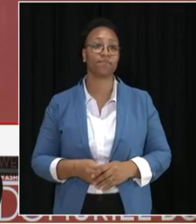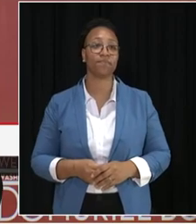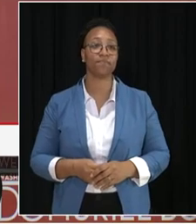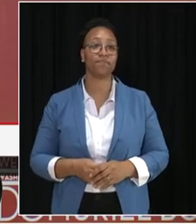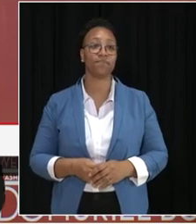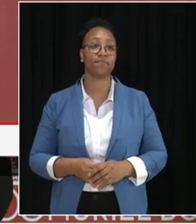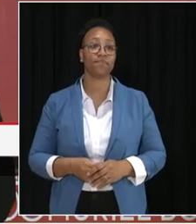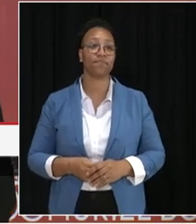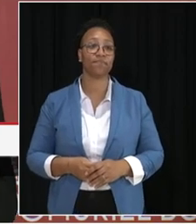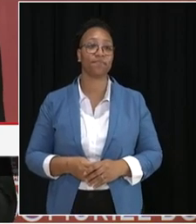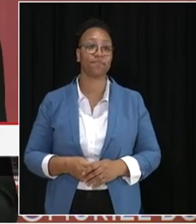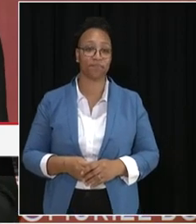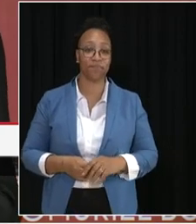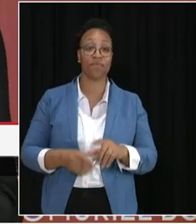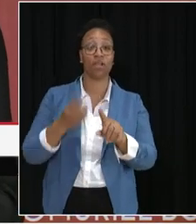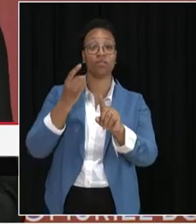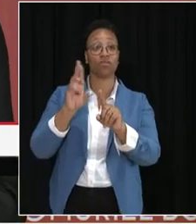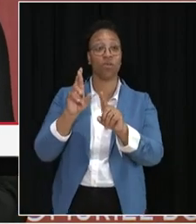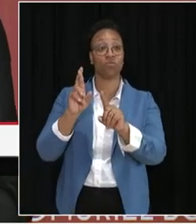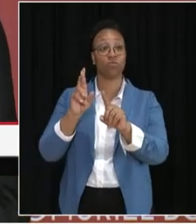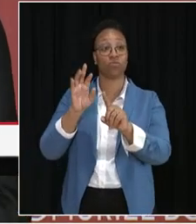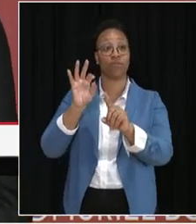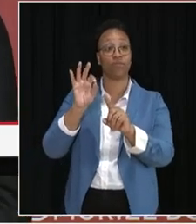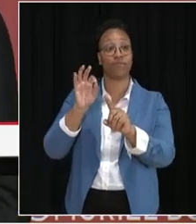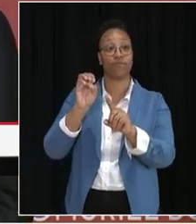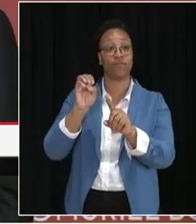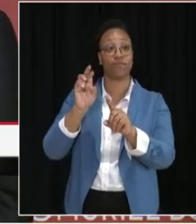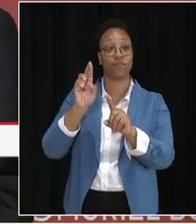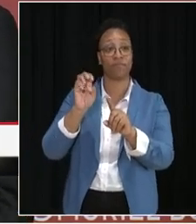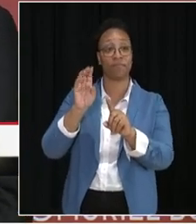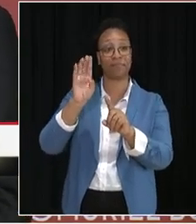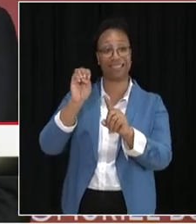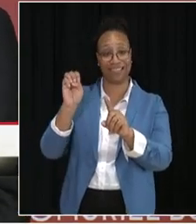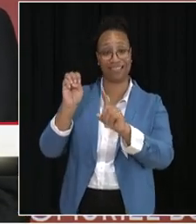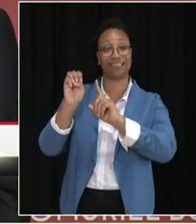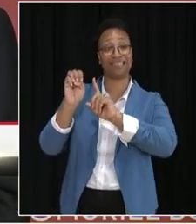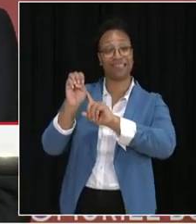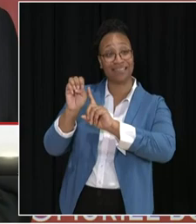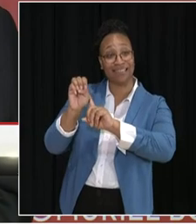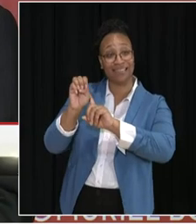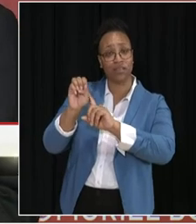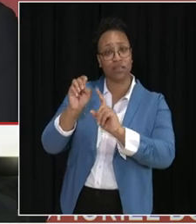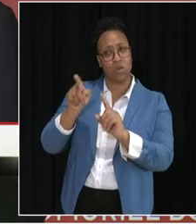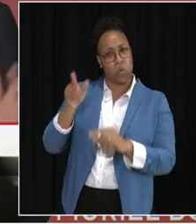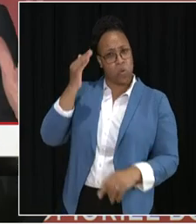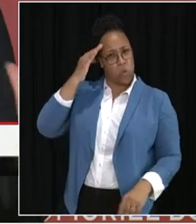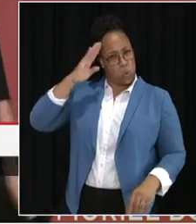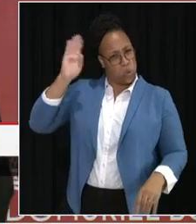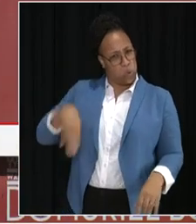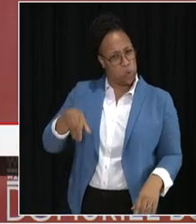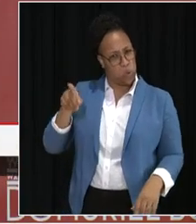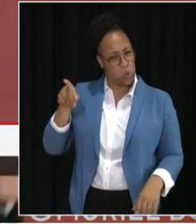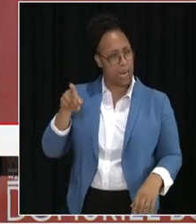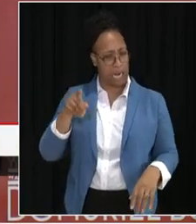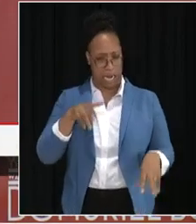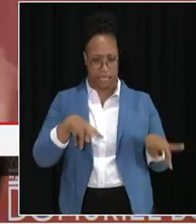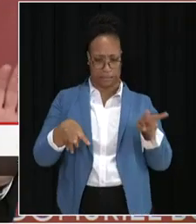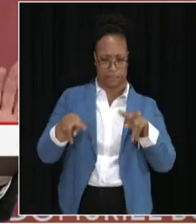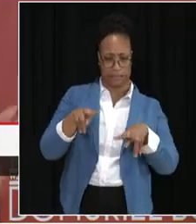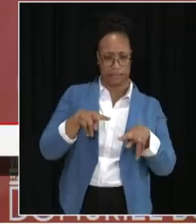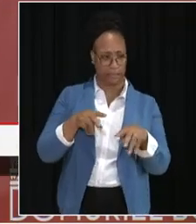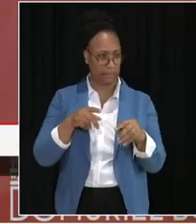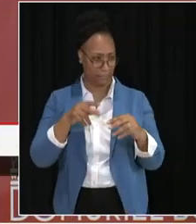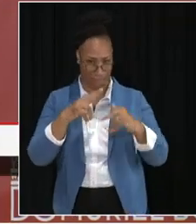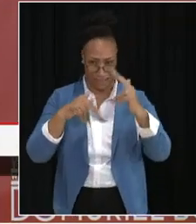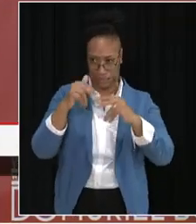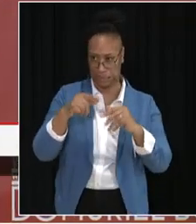difficult. It's bumpy. You know, we don't know where the potholes are. You inherit an old school, you know exactly